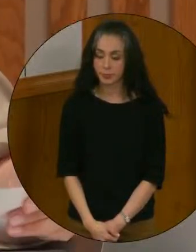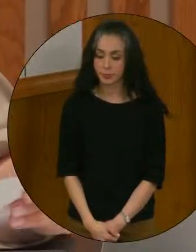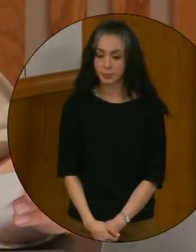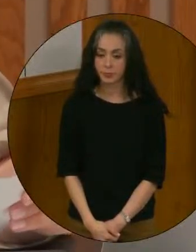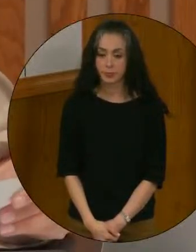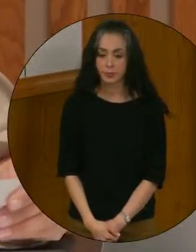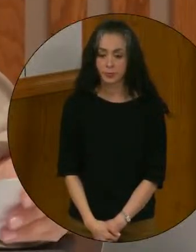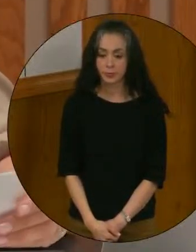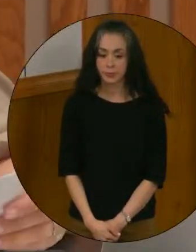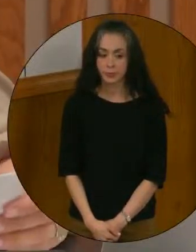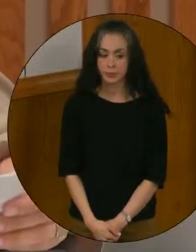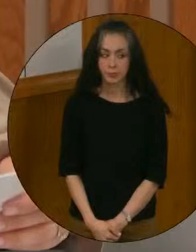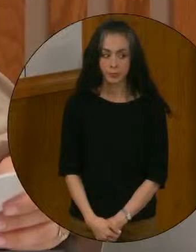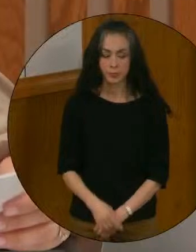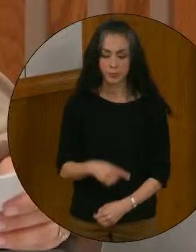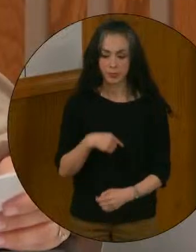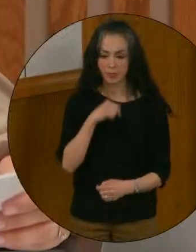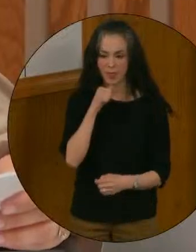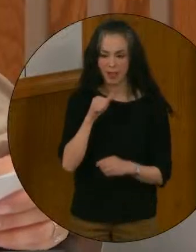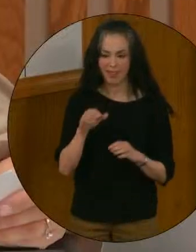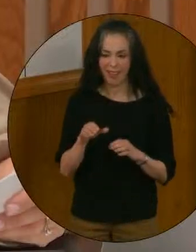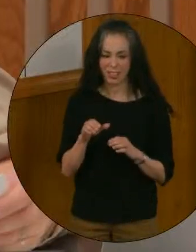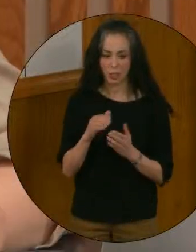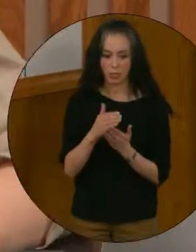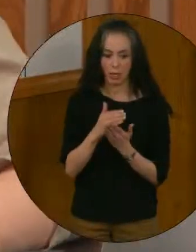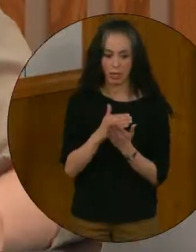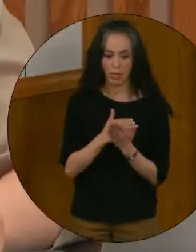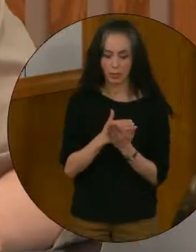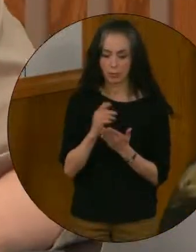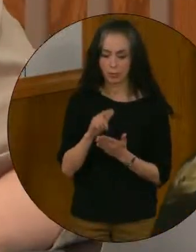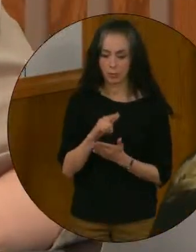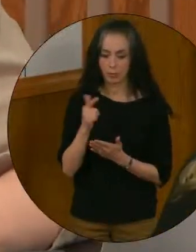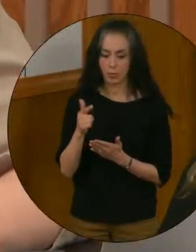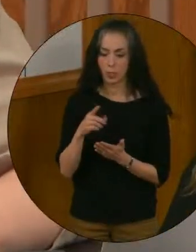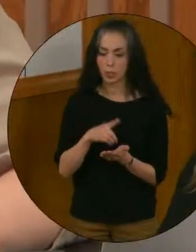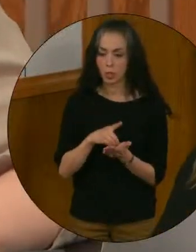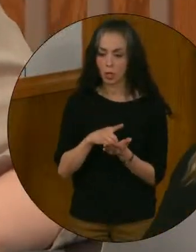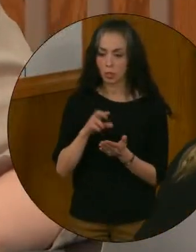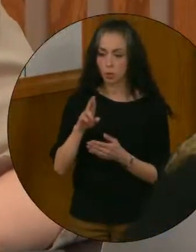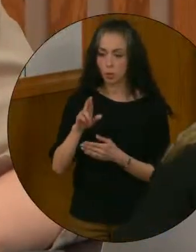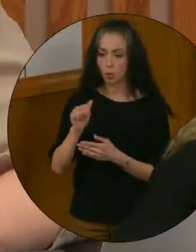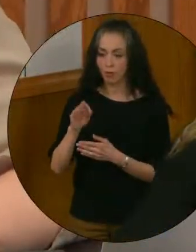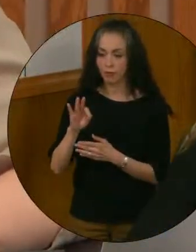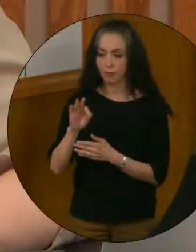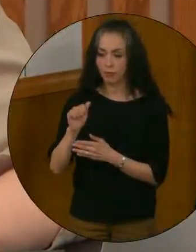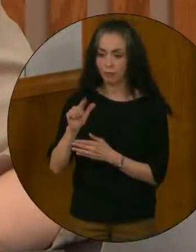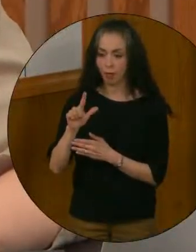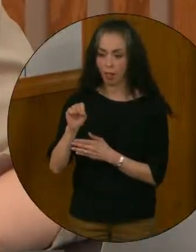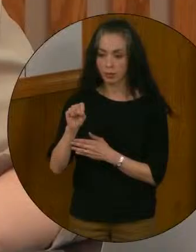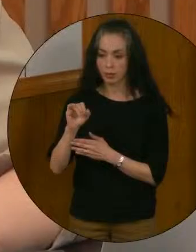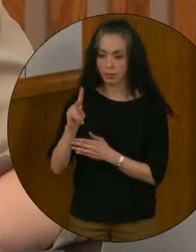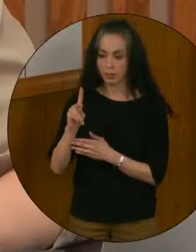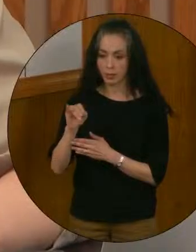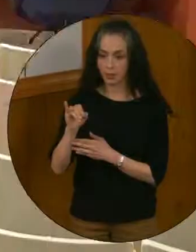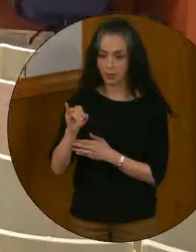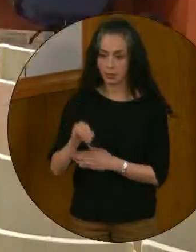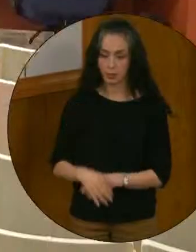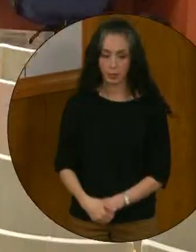Forgive me, this is not an action item. I'm going to turn this over to Dr. Rafalski. Welcome, Dr. Rafalski.